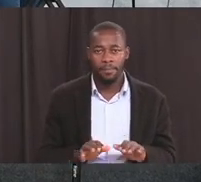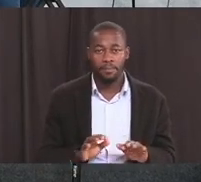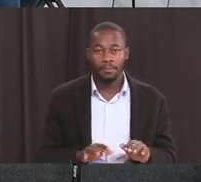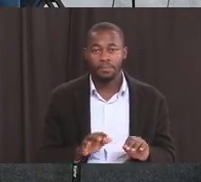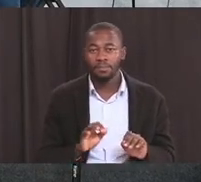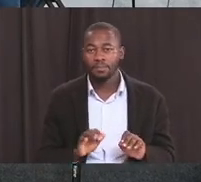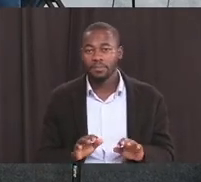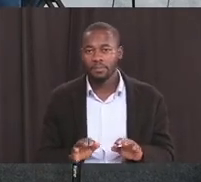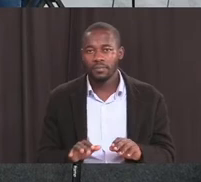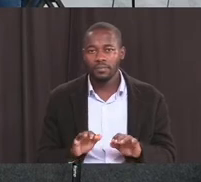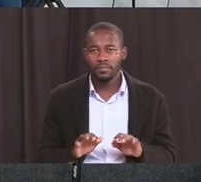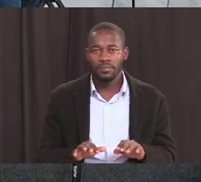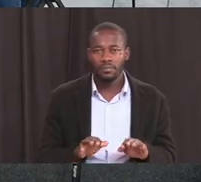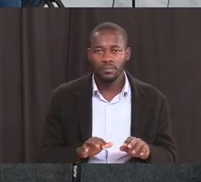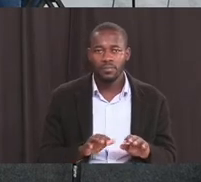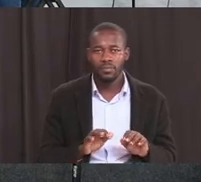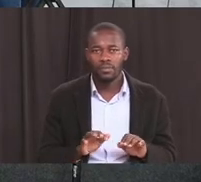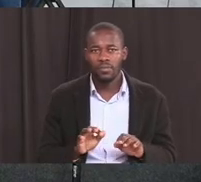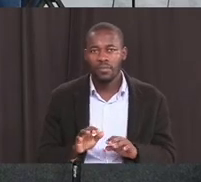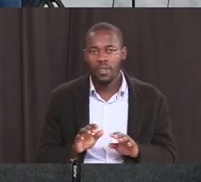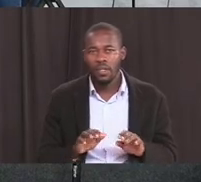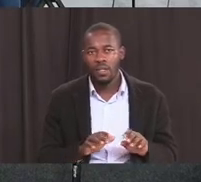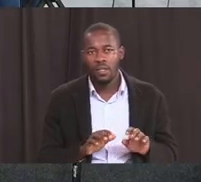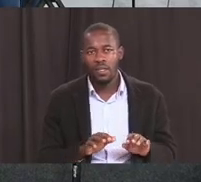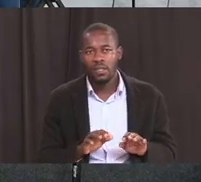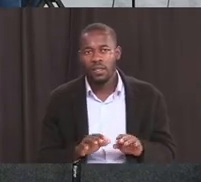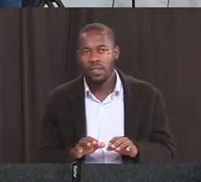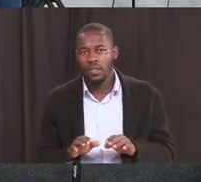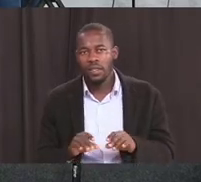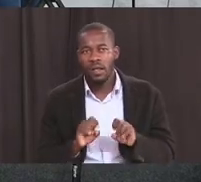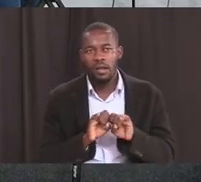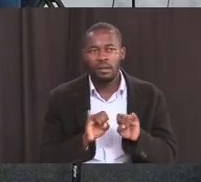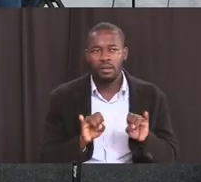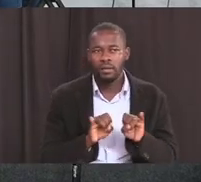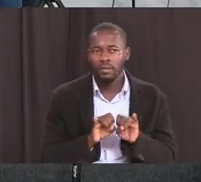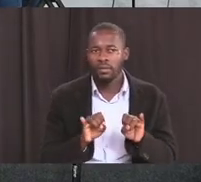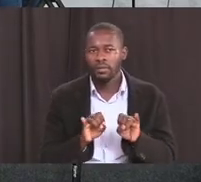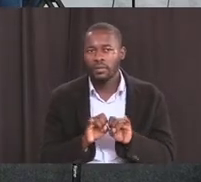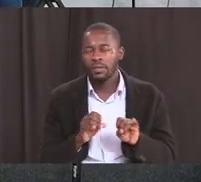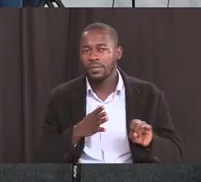highest. Heal my heart and make it clean.